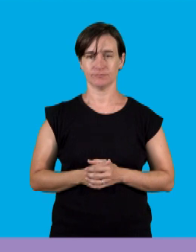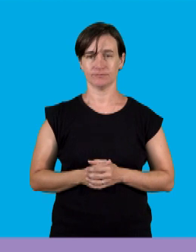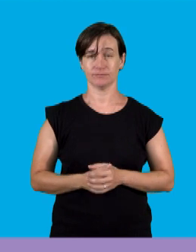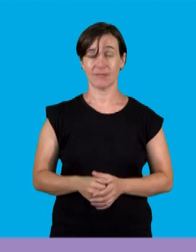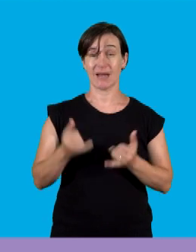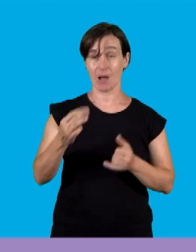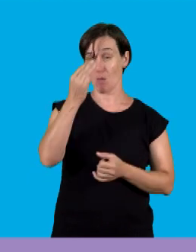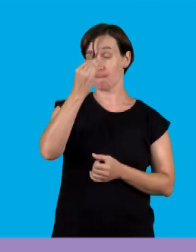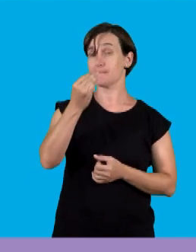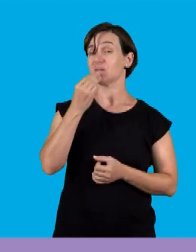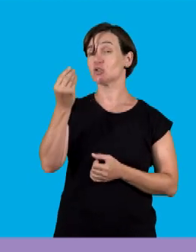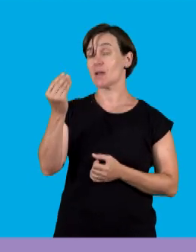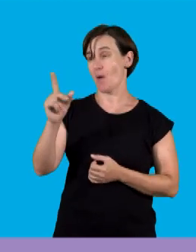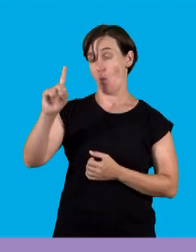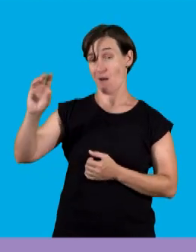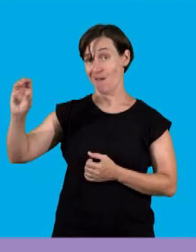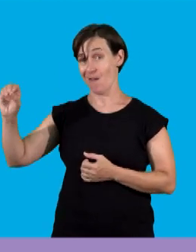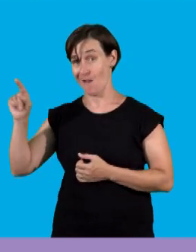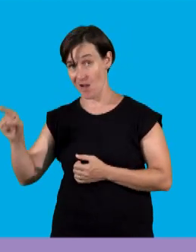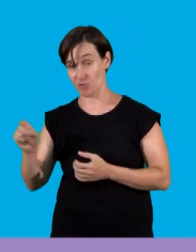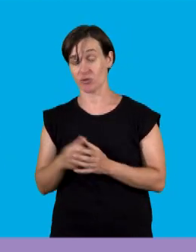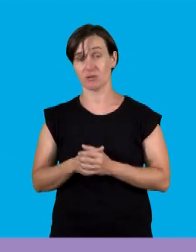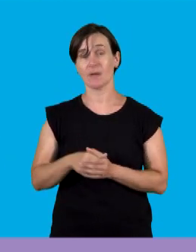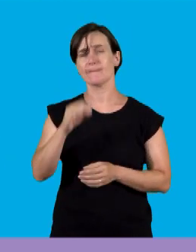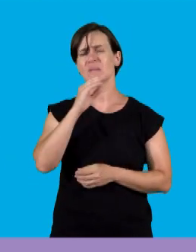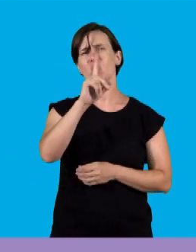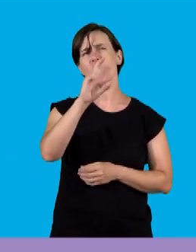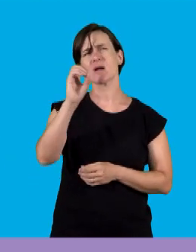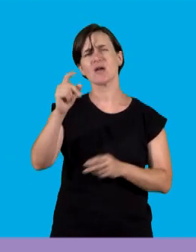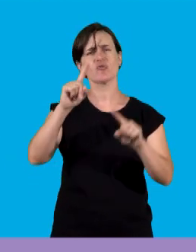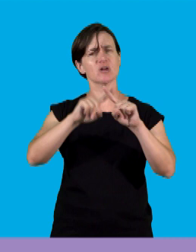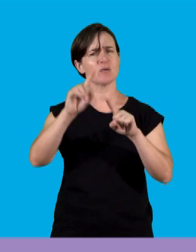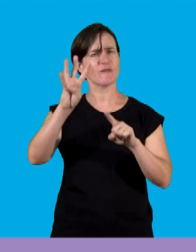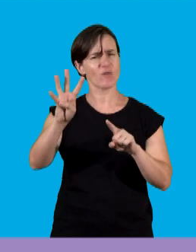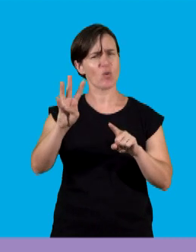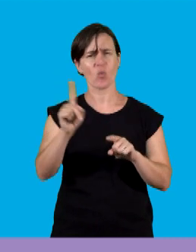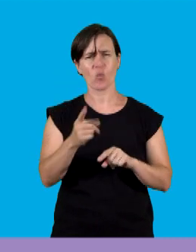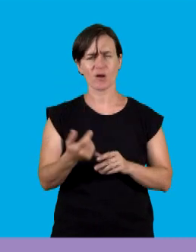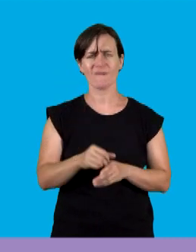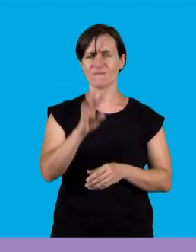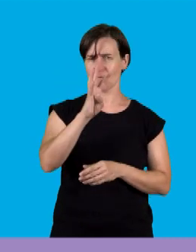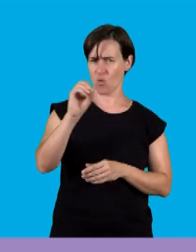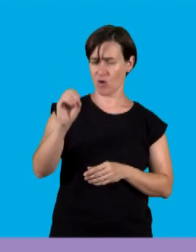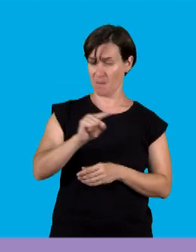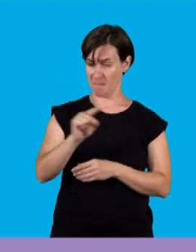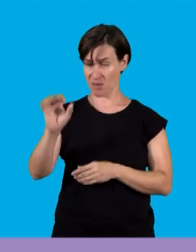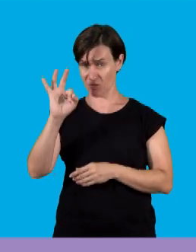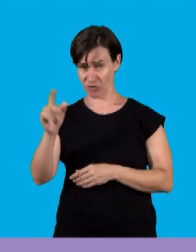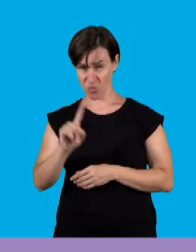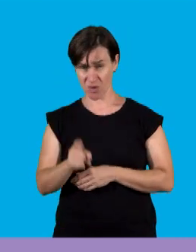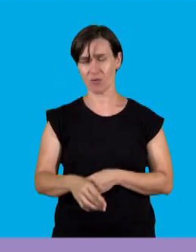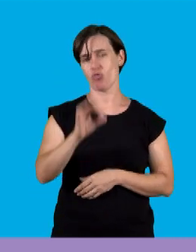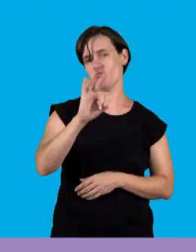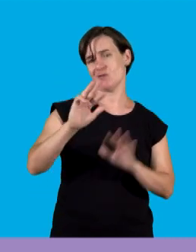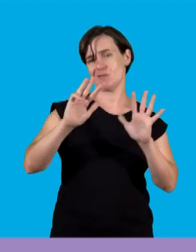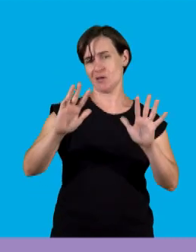237. Then what about the 100th term? Well, when we multiply 100 by 4, that is 400. And when we subtract 3, that is